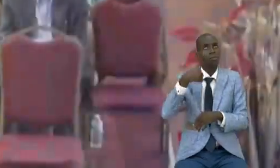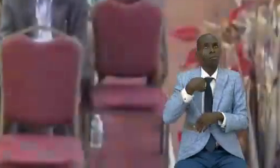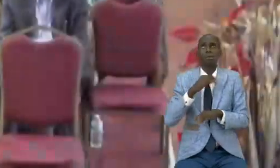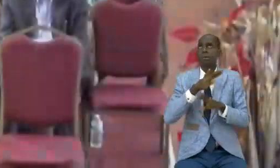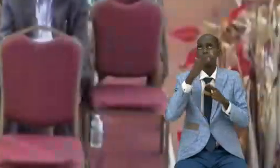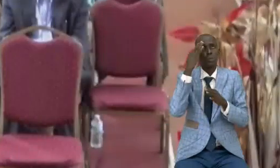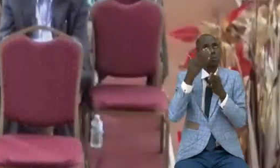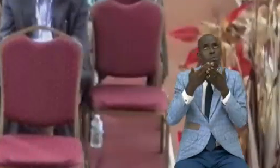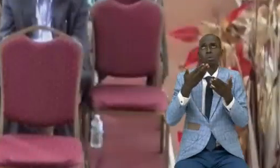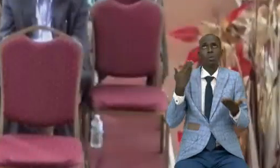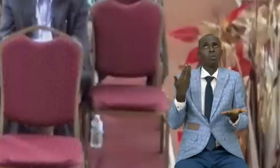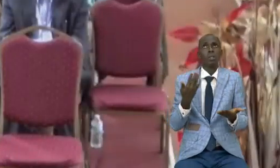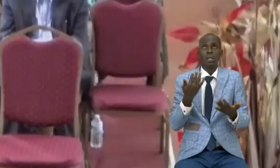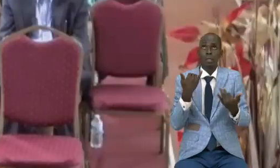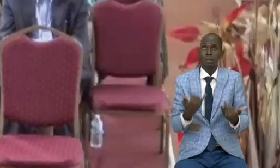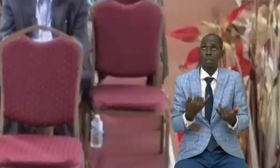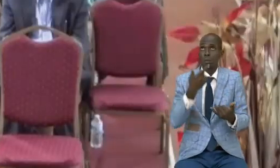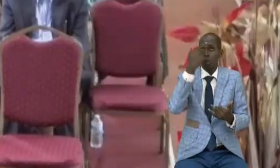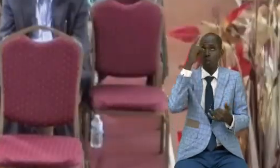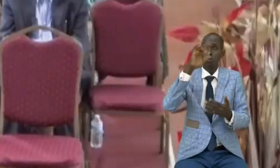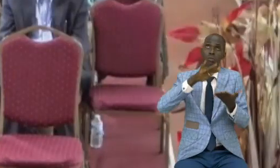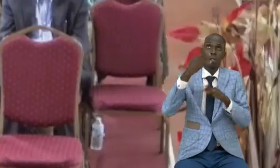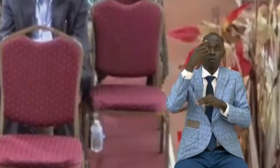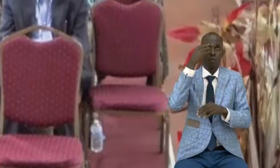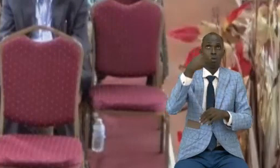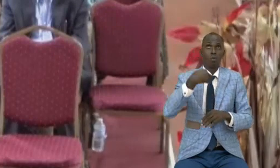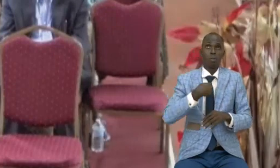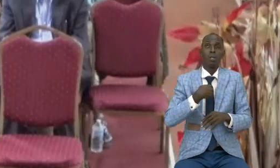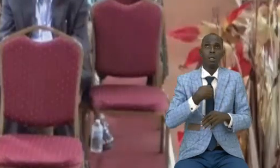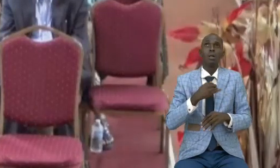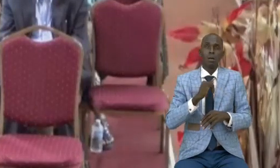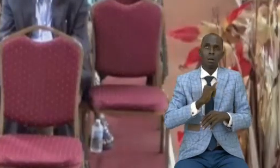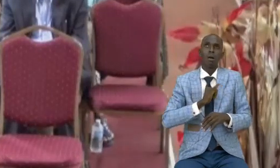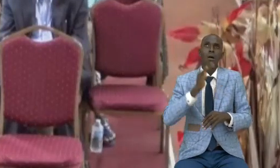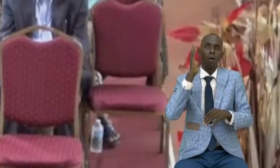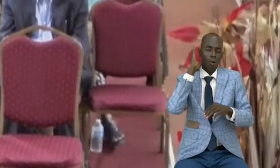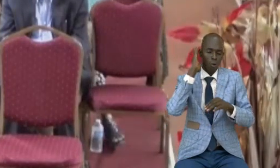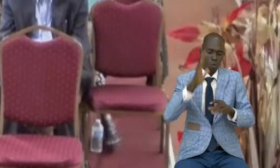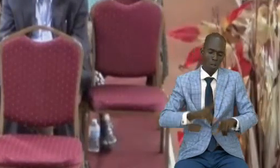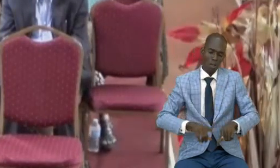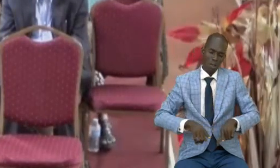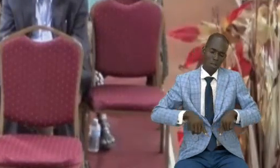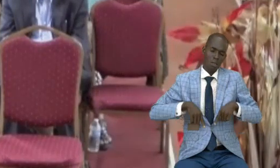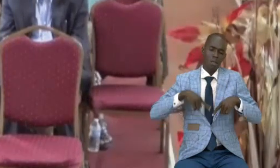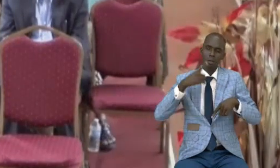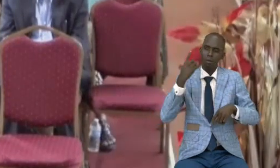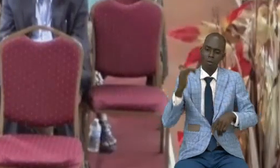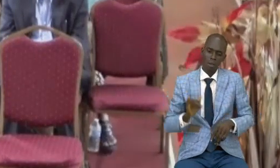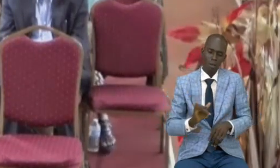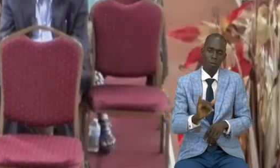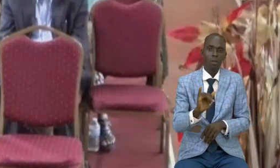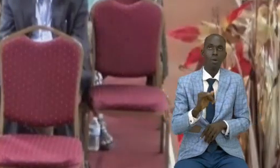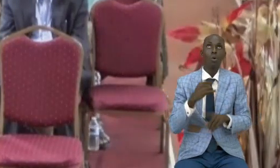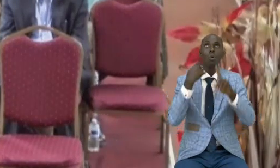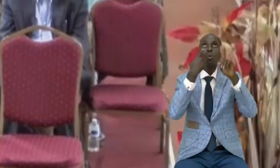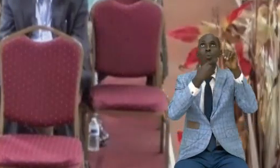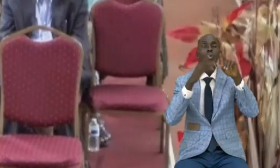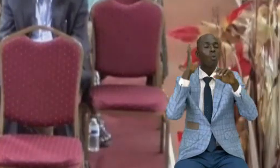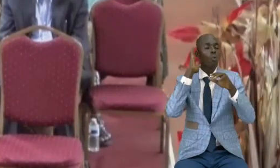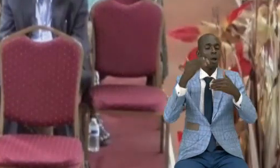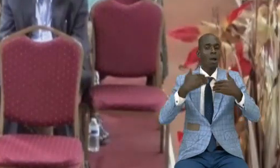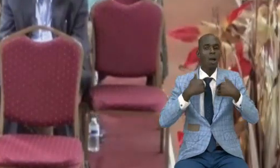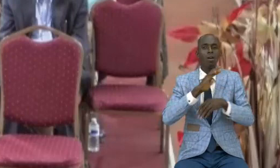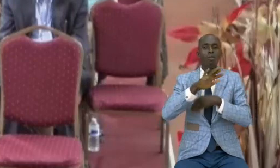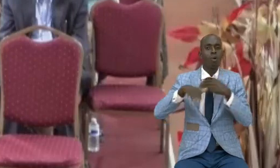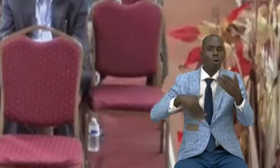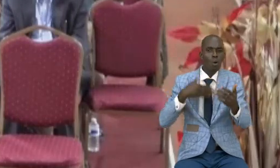And because you died for me, I will live forever. Who will have all men to